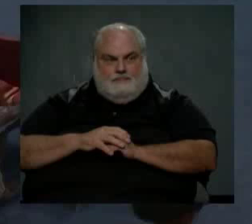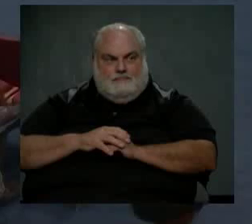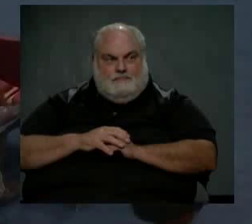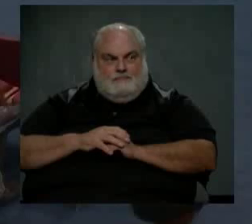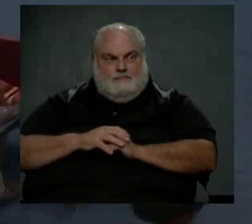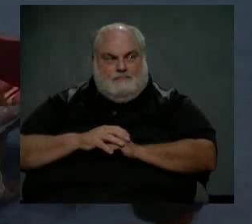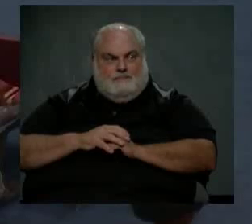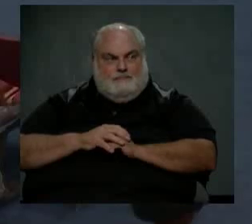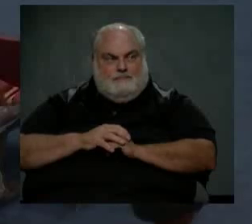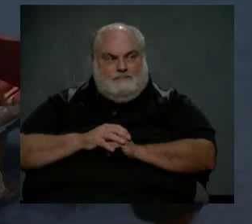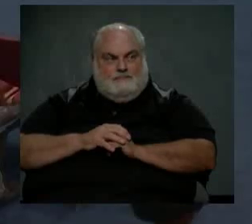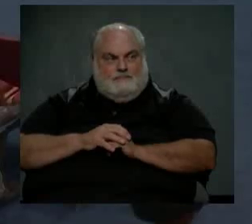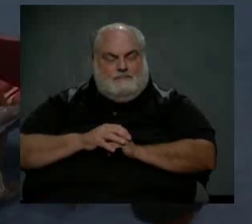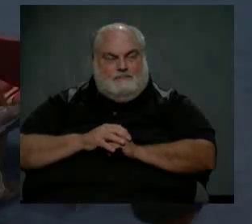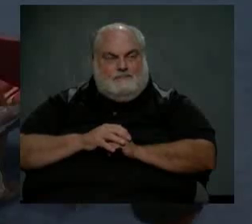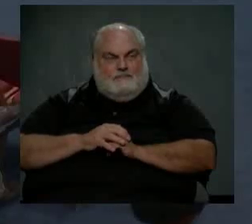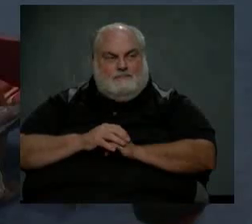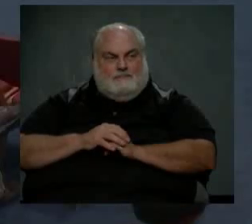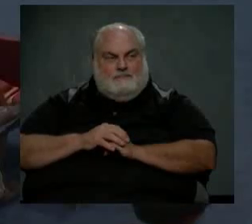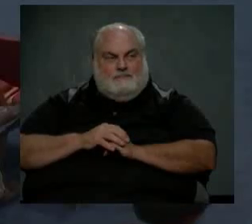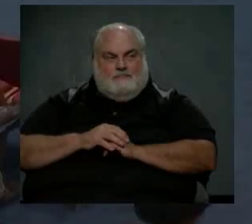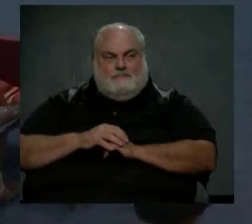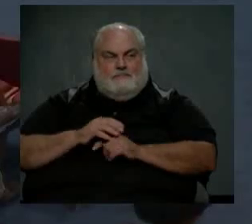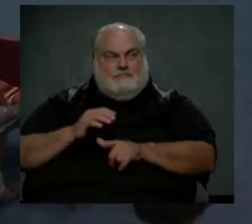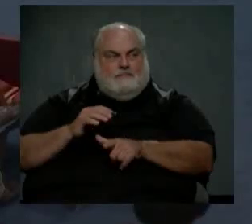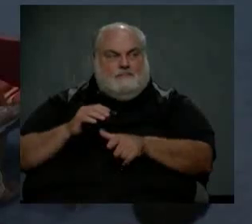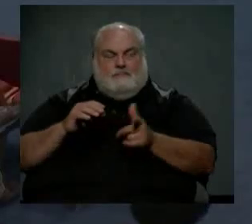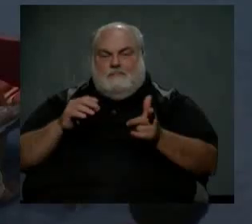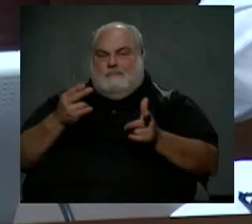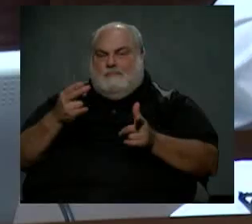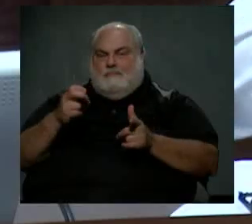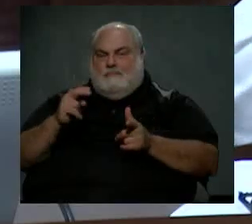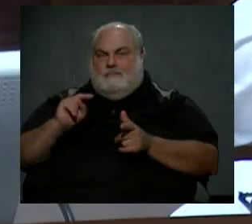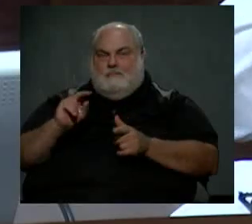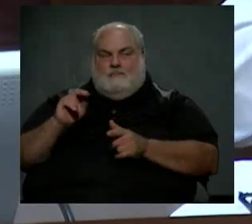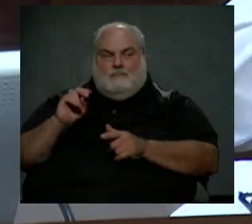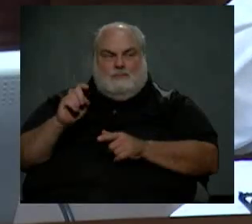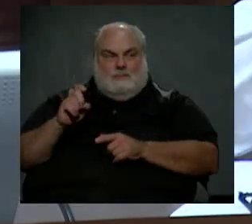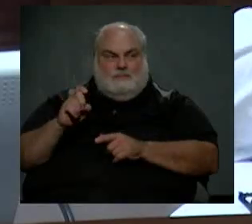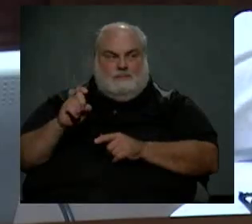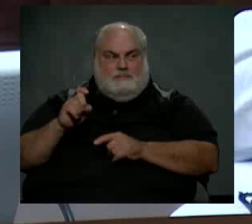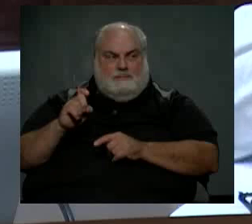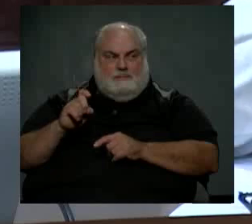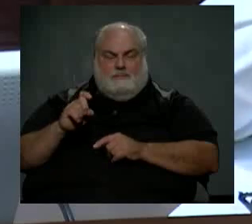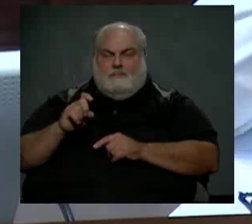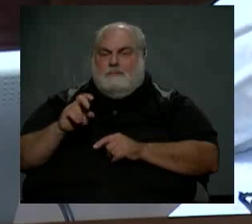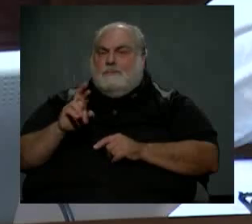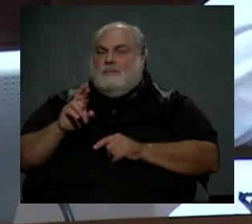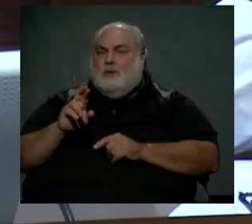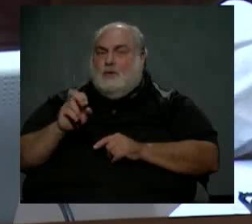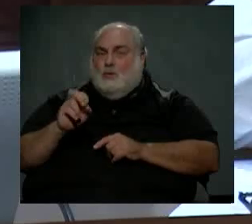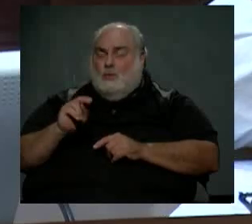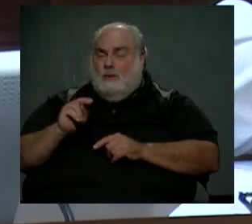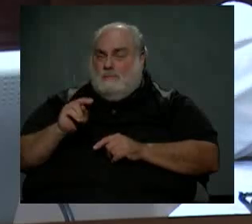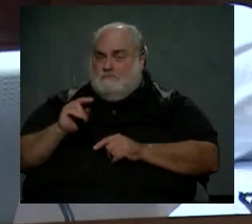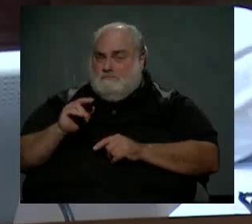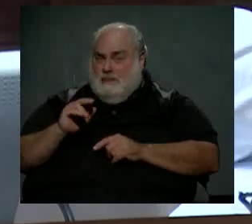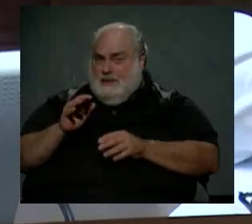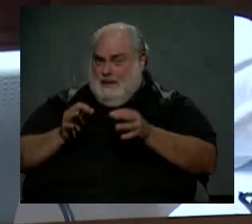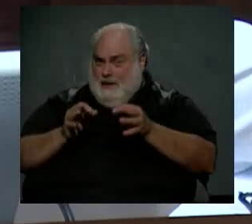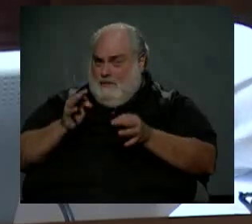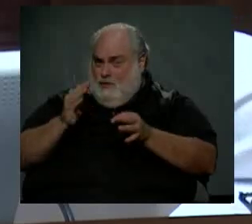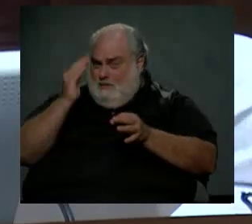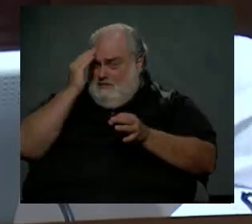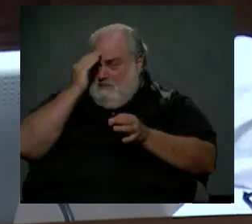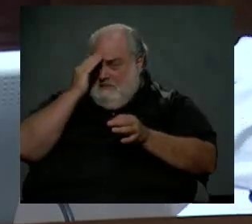Got it. That's all for now. Director Hendricks. Thank you, Ron. I don't know whether you're familiar with